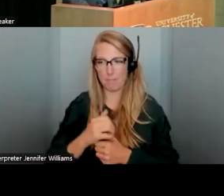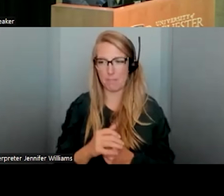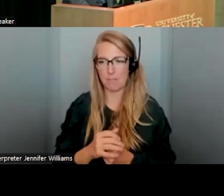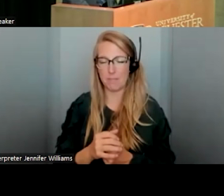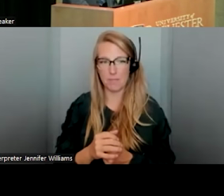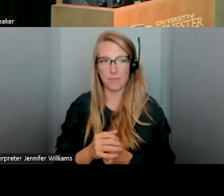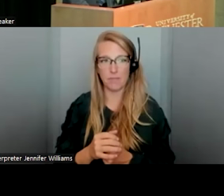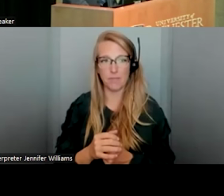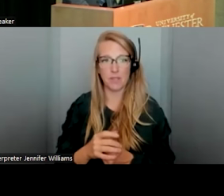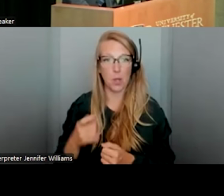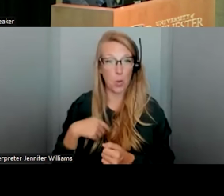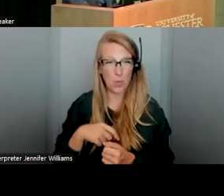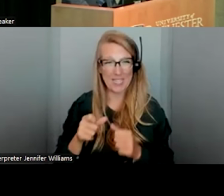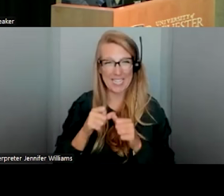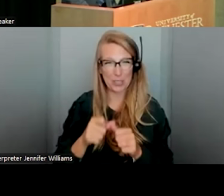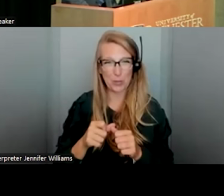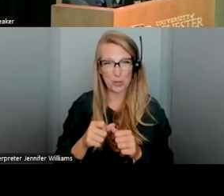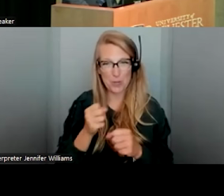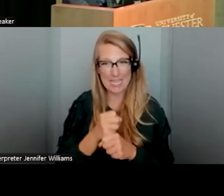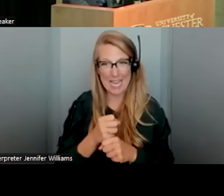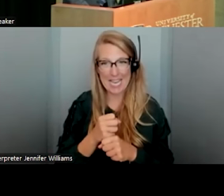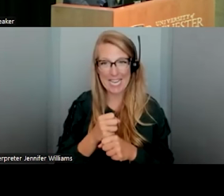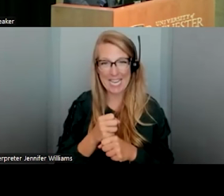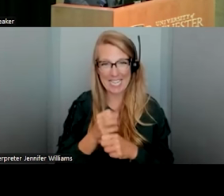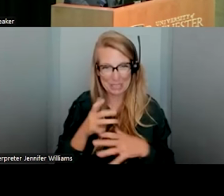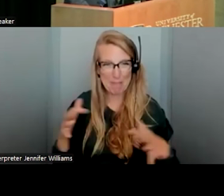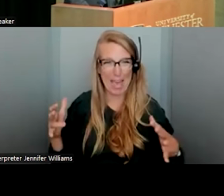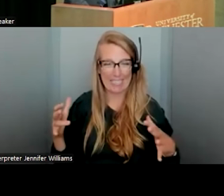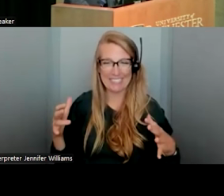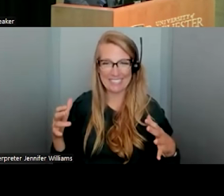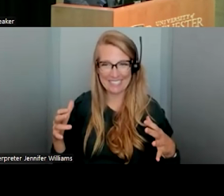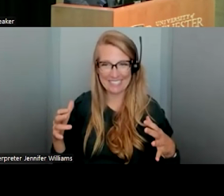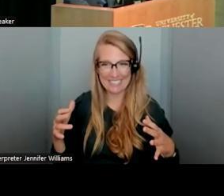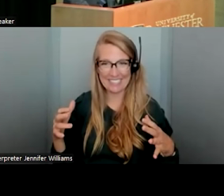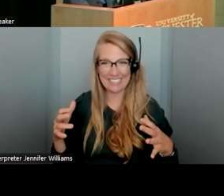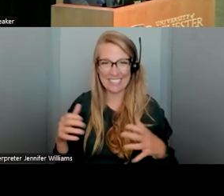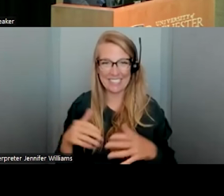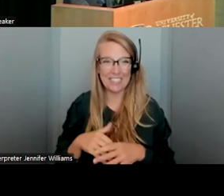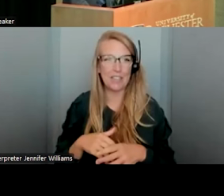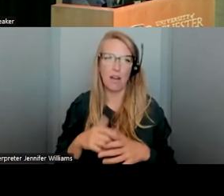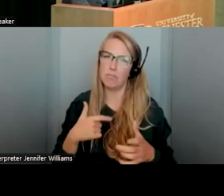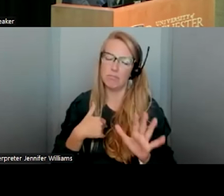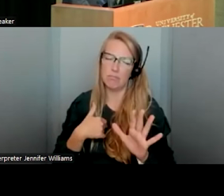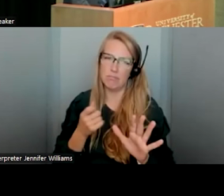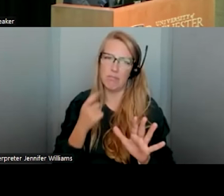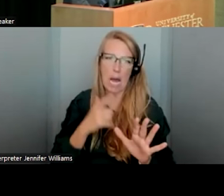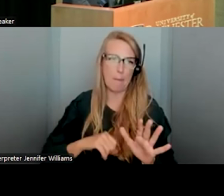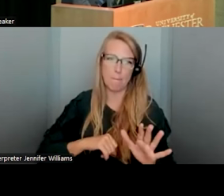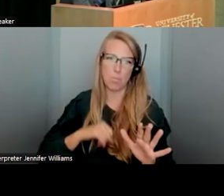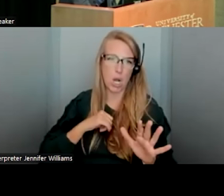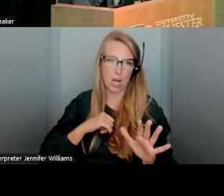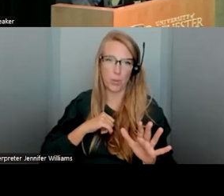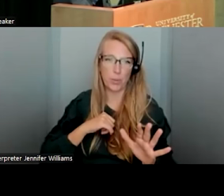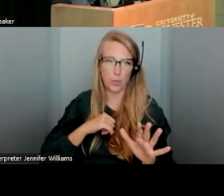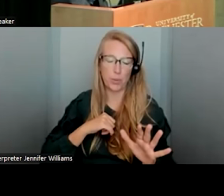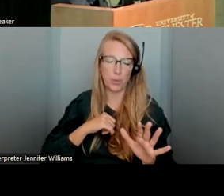we continue to expand despite my plea for smart growth, and I'm proud of it. And we will.